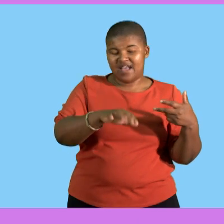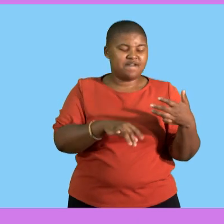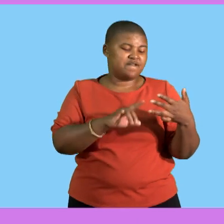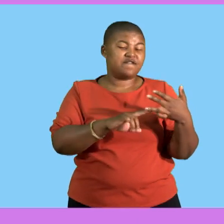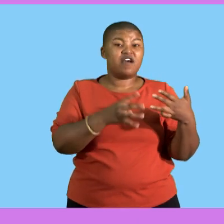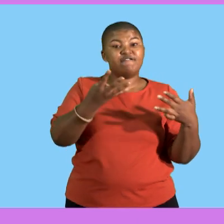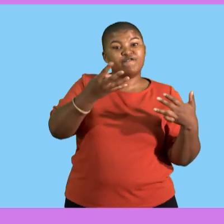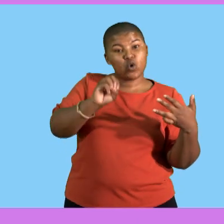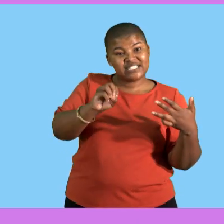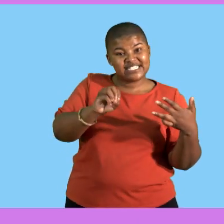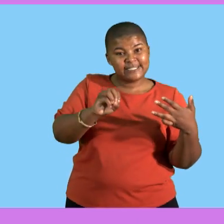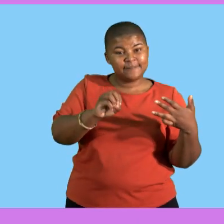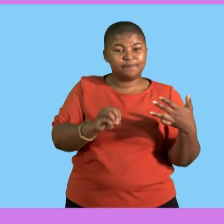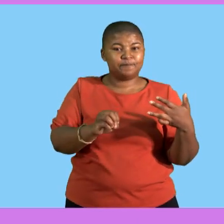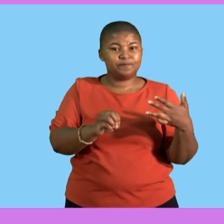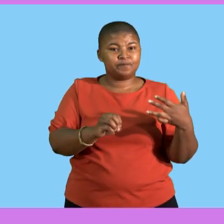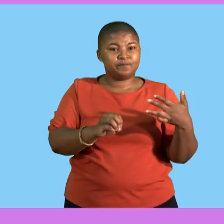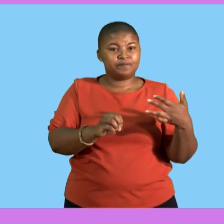40 rand,